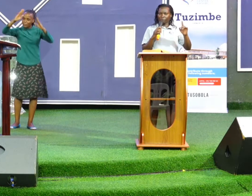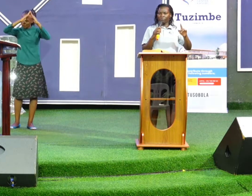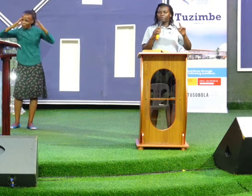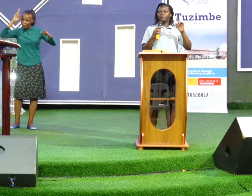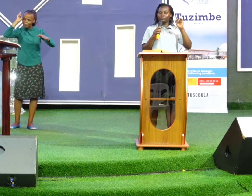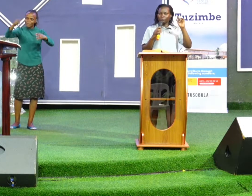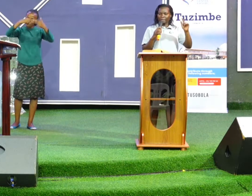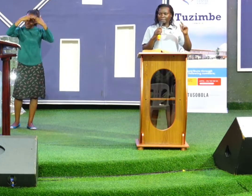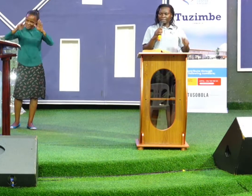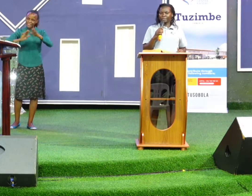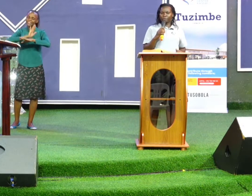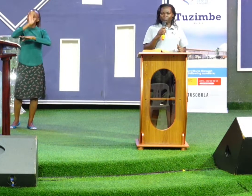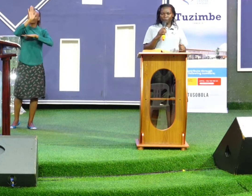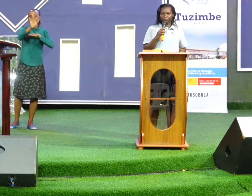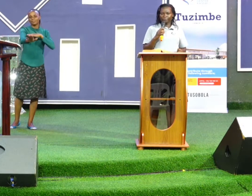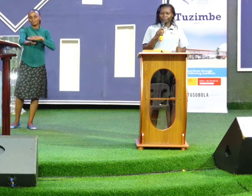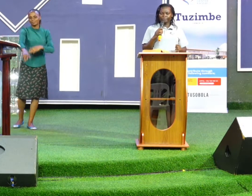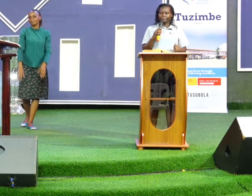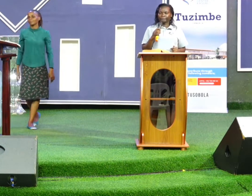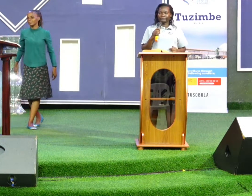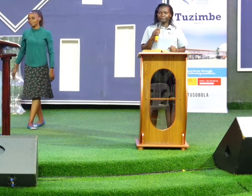kusimbula. Just know even you will set off.